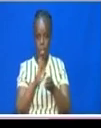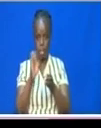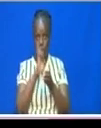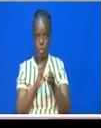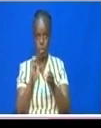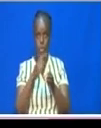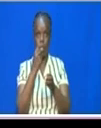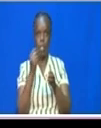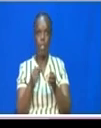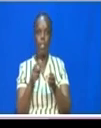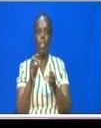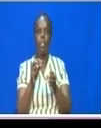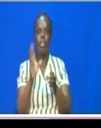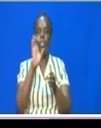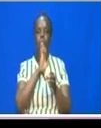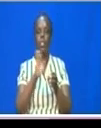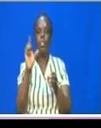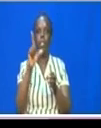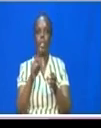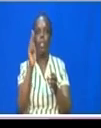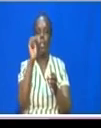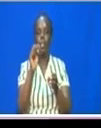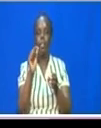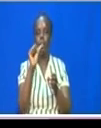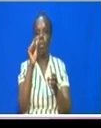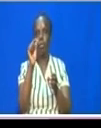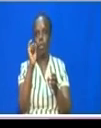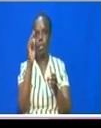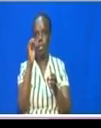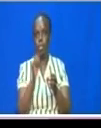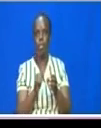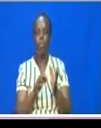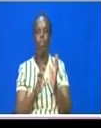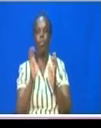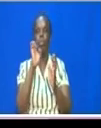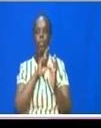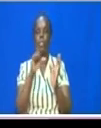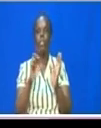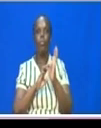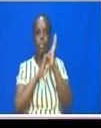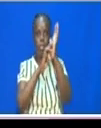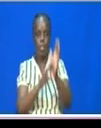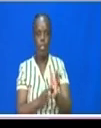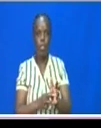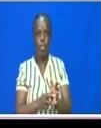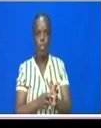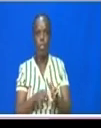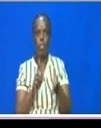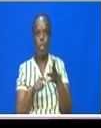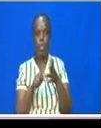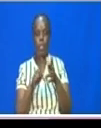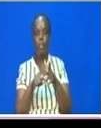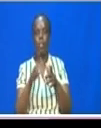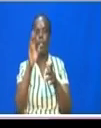Write the cell notation or rather convention, or what you call cell representation for the above cell. Calculate